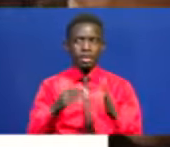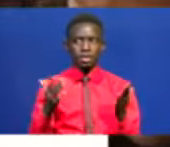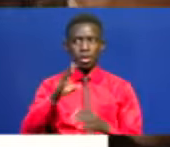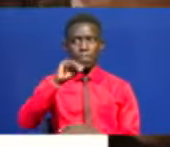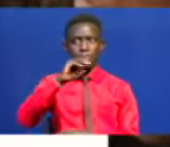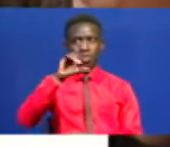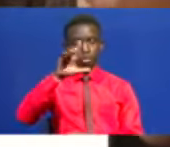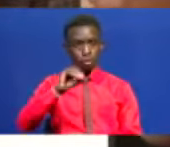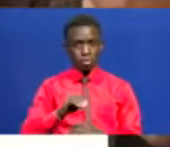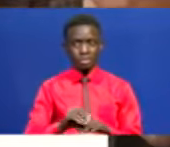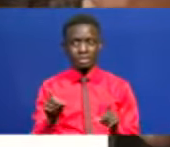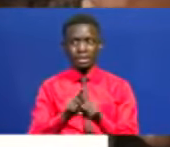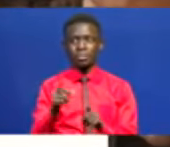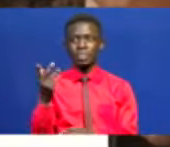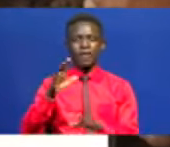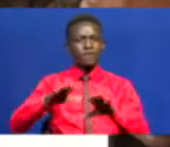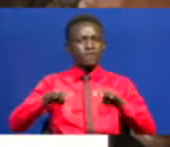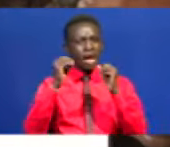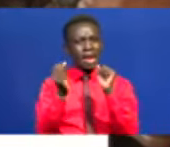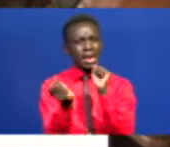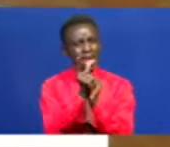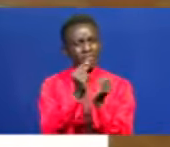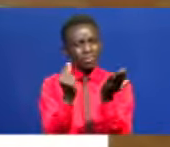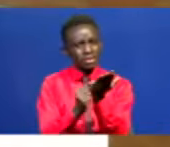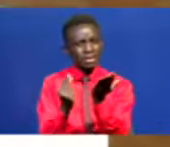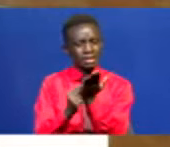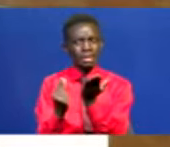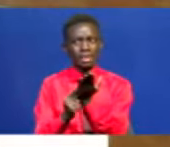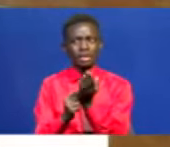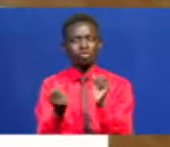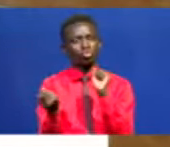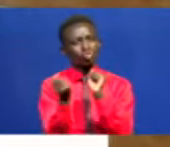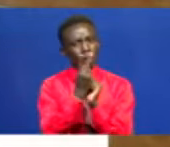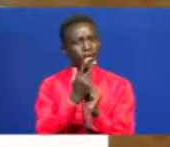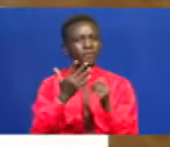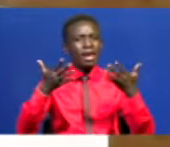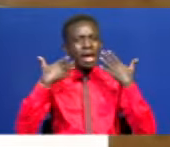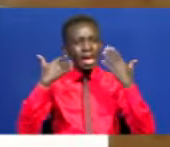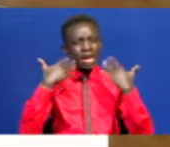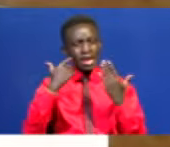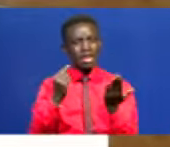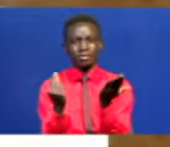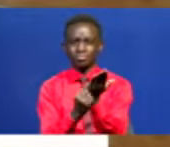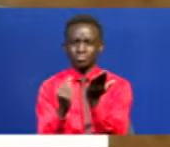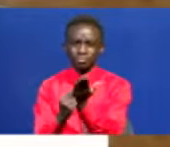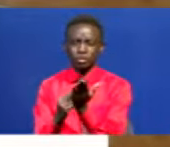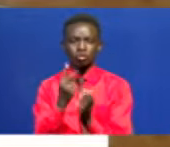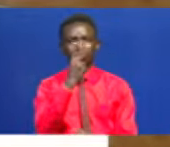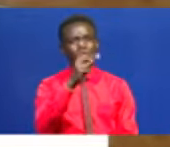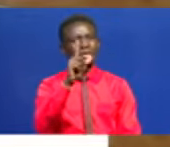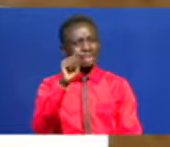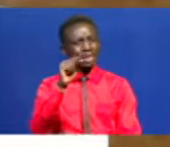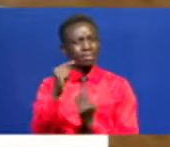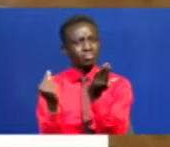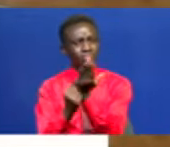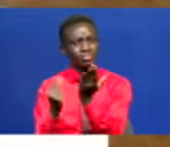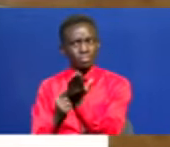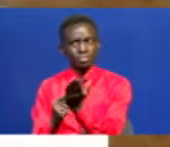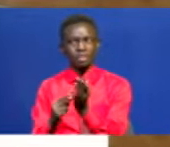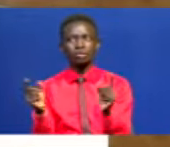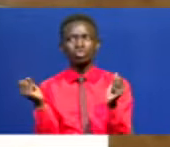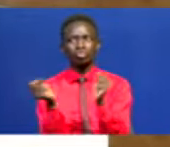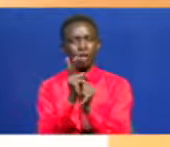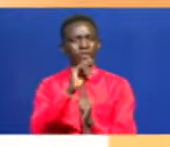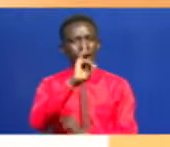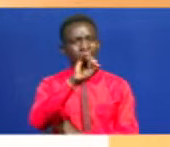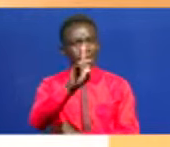with 11 Safaricom SIM cards, 12 Airtel SIM cards, 2 Telkom SIM cards, 12 Kenyan identity cards, and